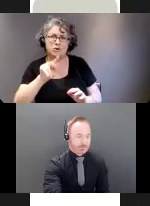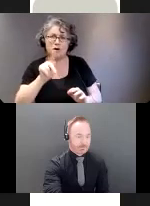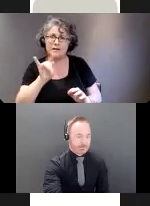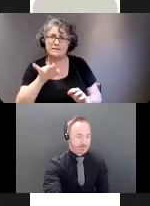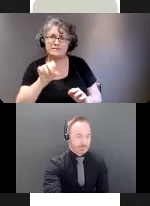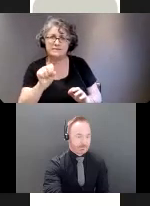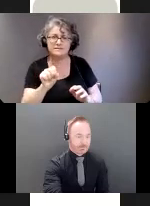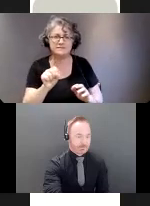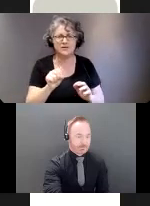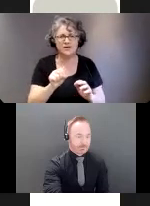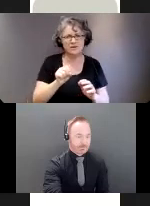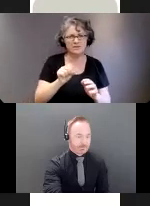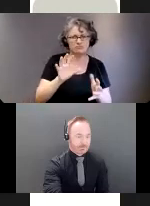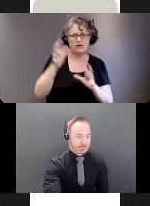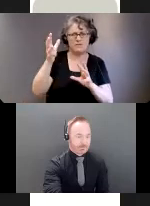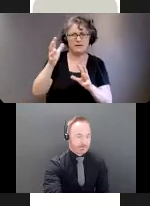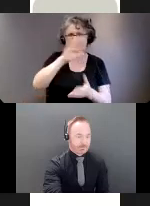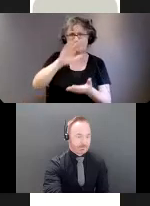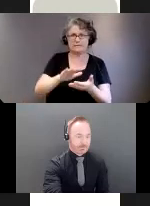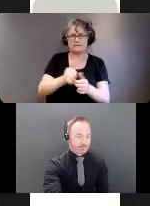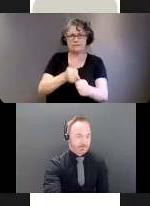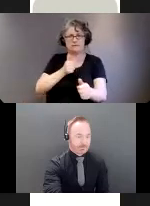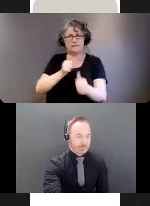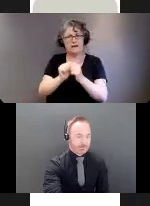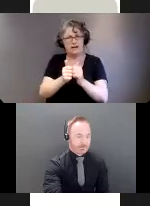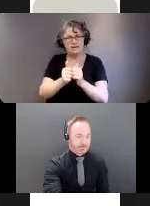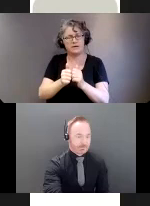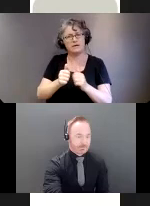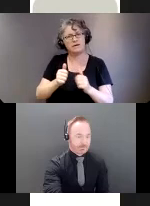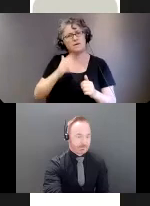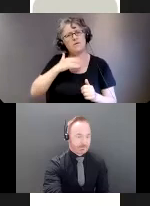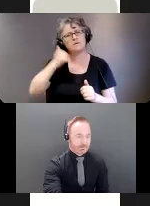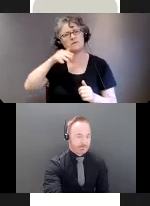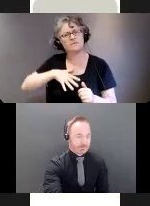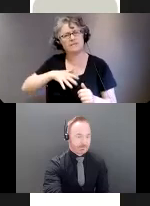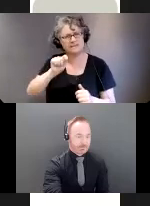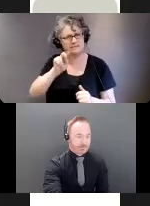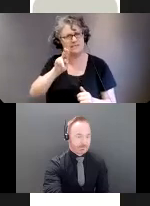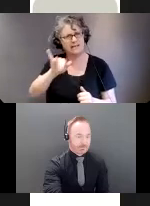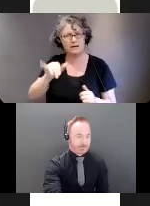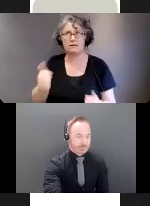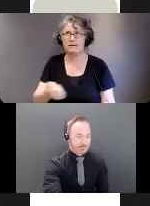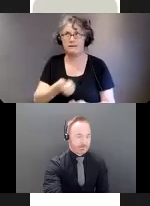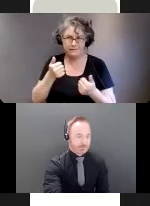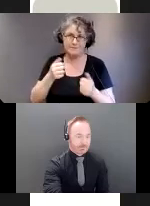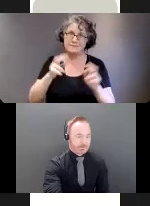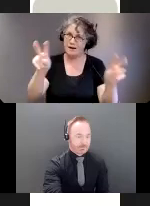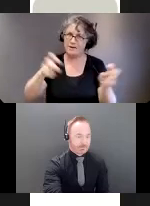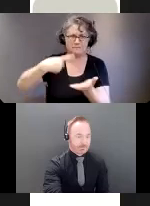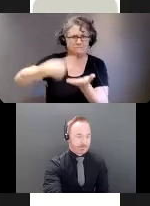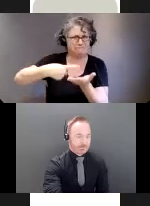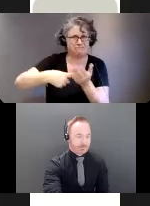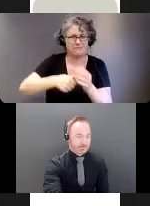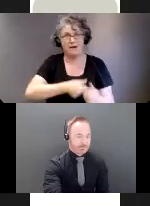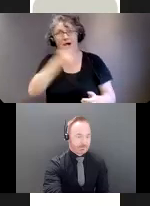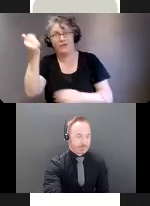there. Really traumatic brain injury in older women is also a large topic, and we can talk a lot more about that. But if you